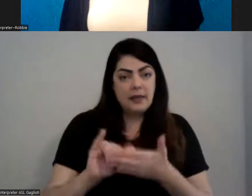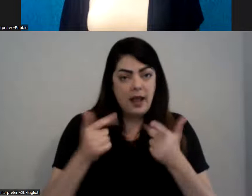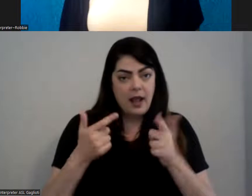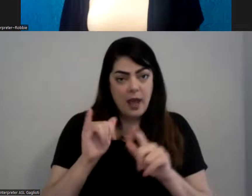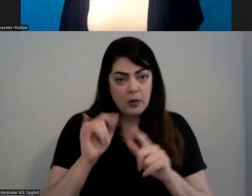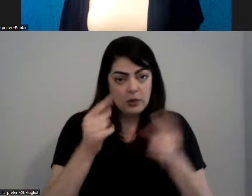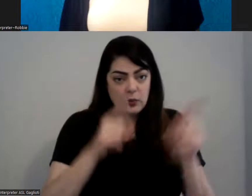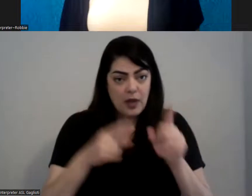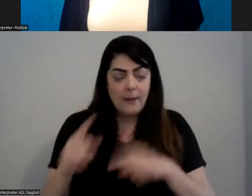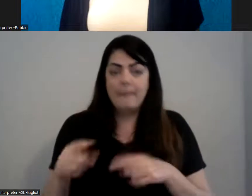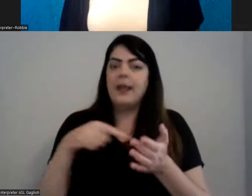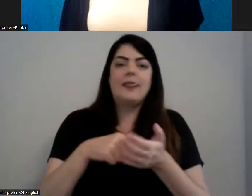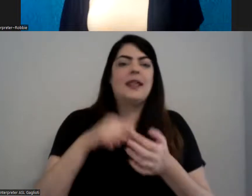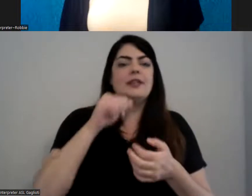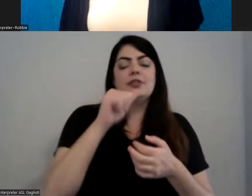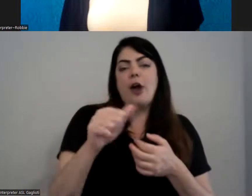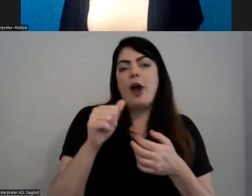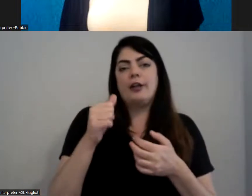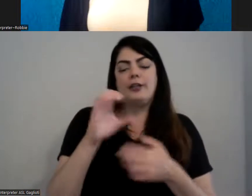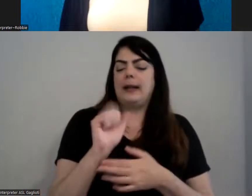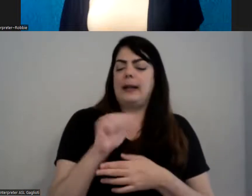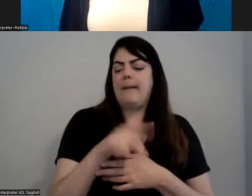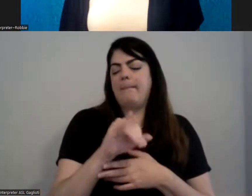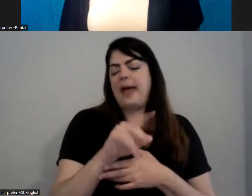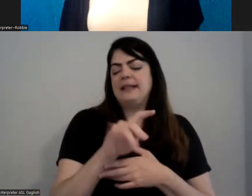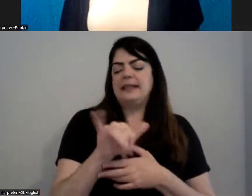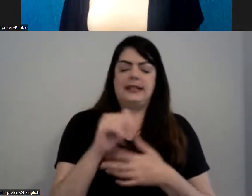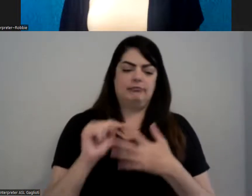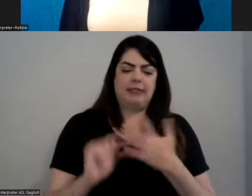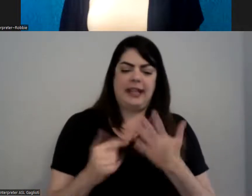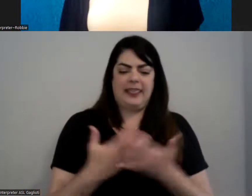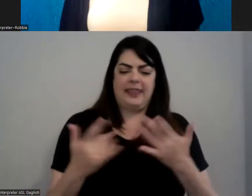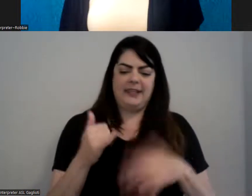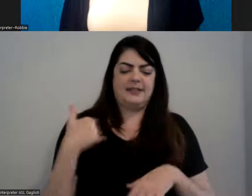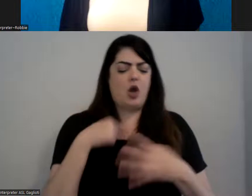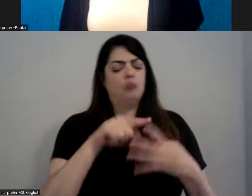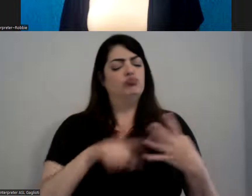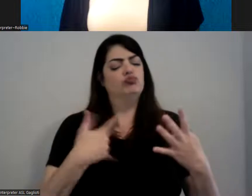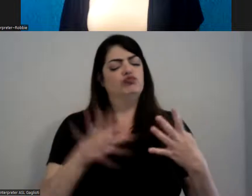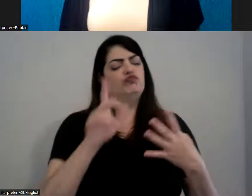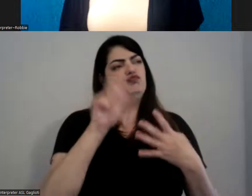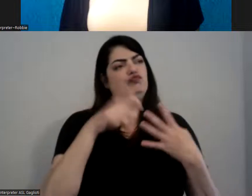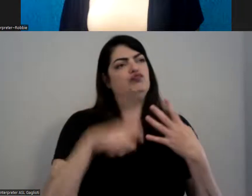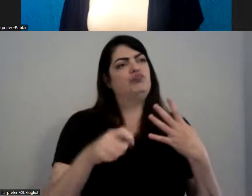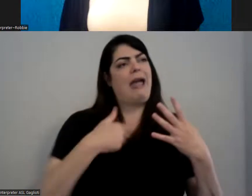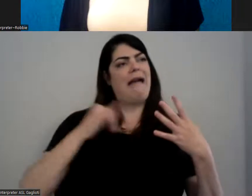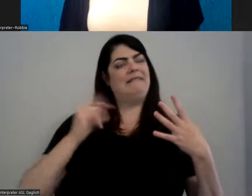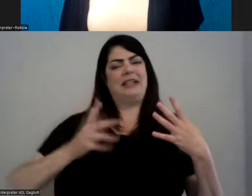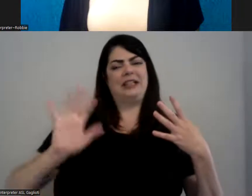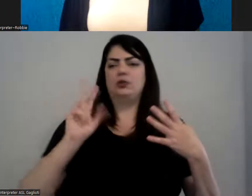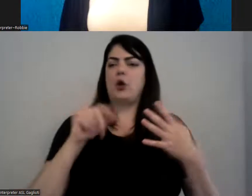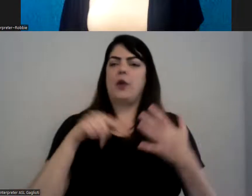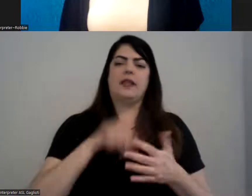to check. These aren't capacities you just check off and say, oh, we got it now. We don't have to look at it anymore. These are practices that you have to